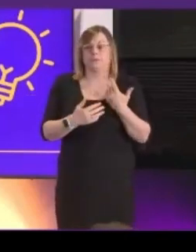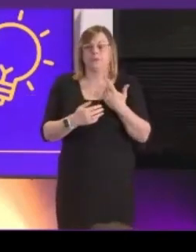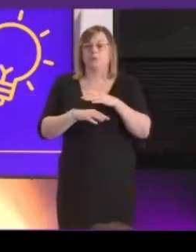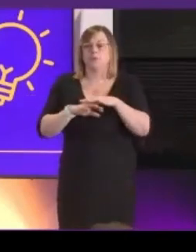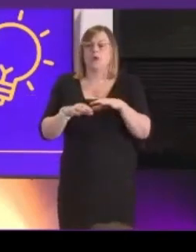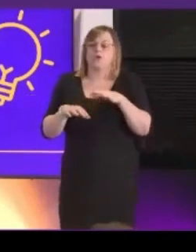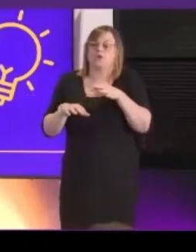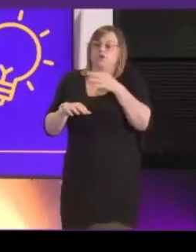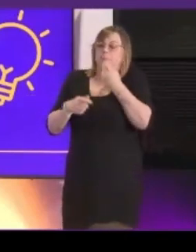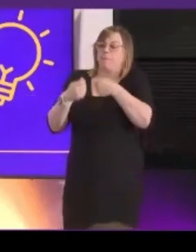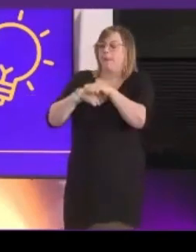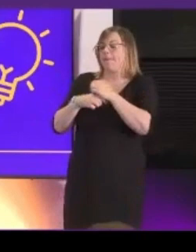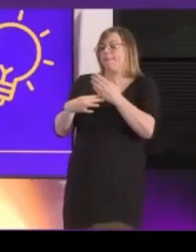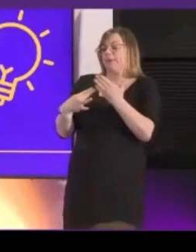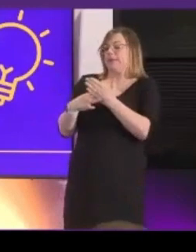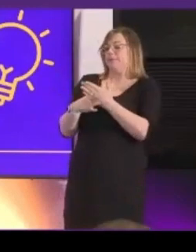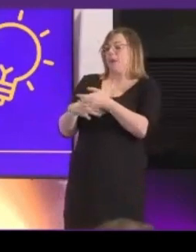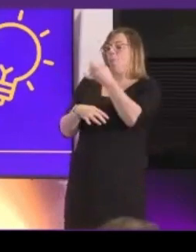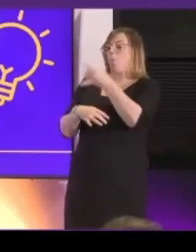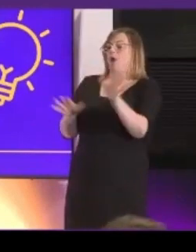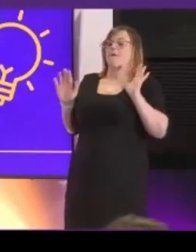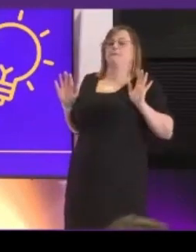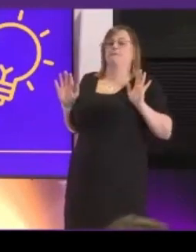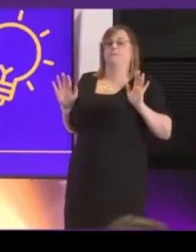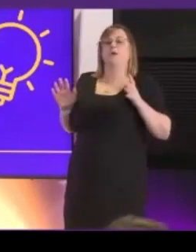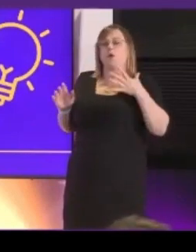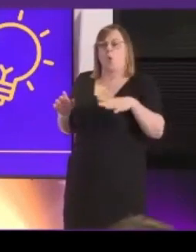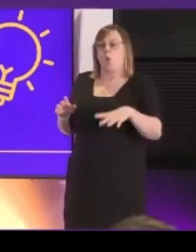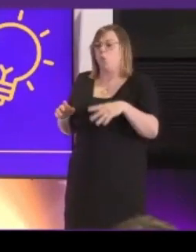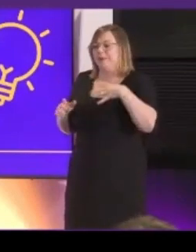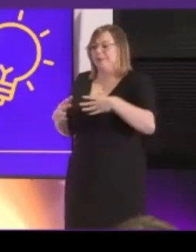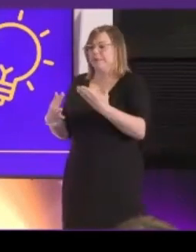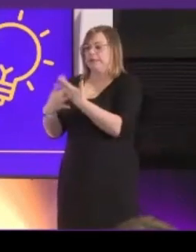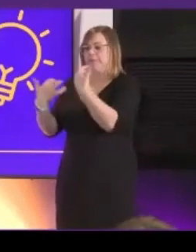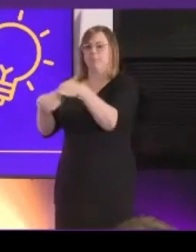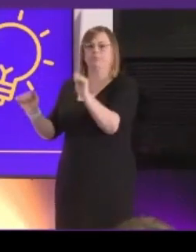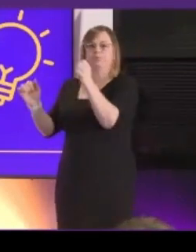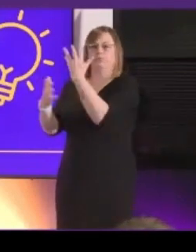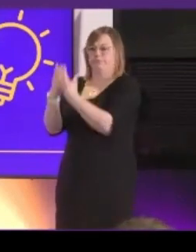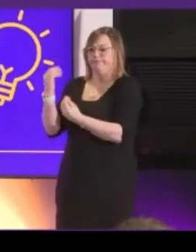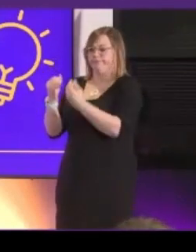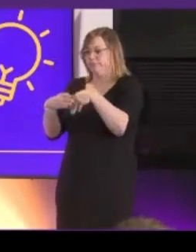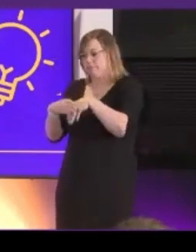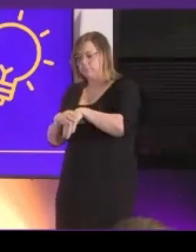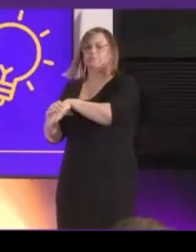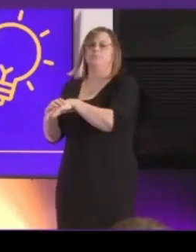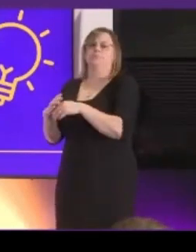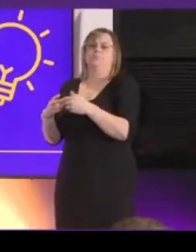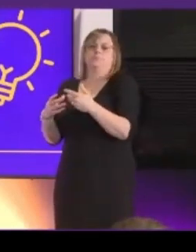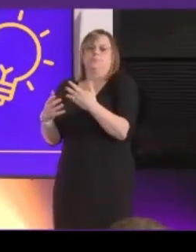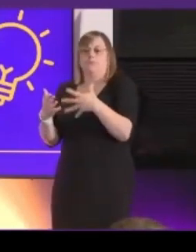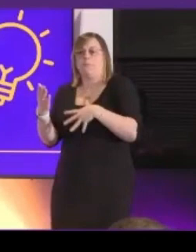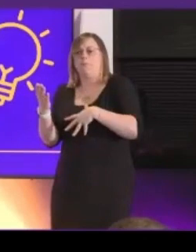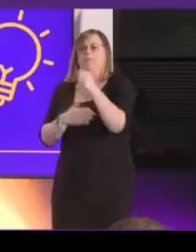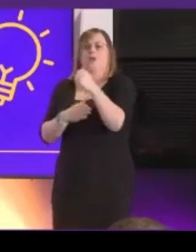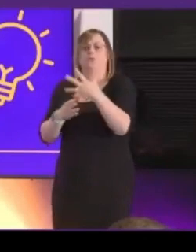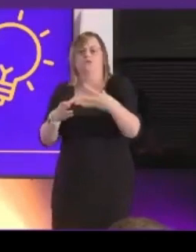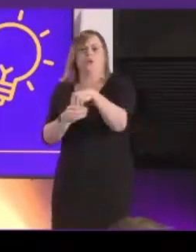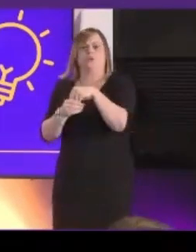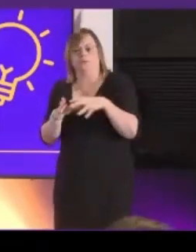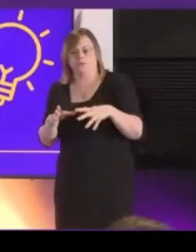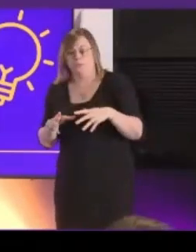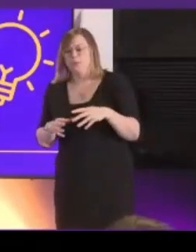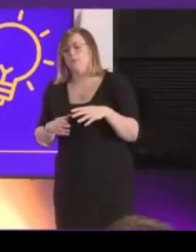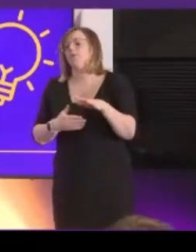something accessible and do it once. It needs to be ingrained as a part of the fabric of the organisation. So when we